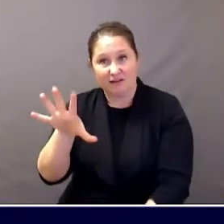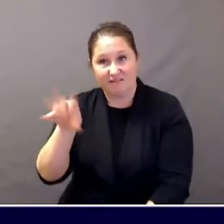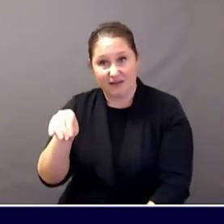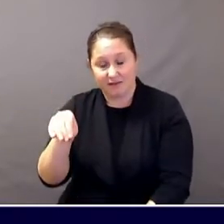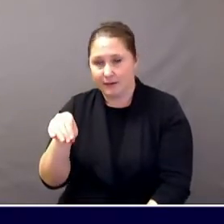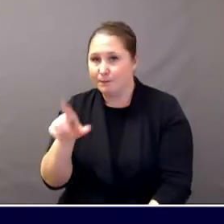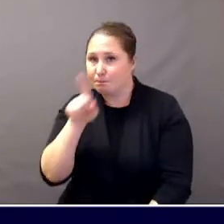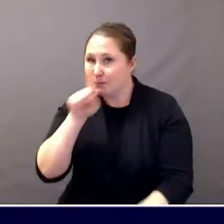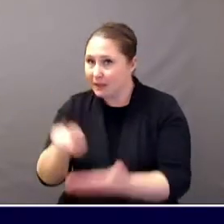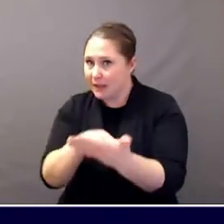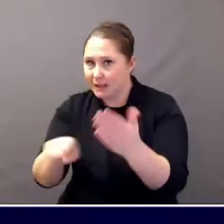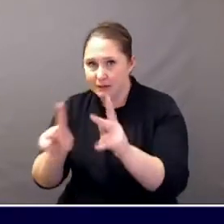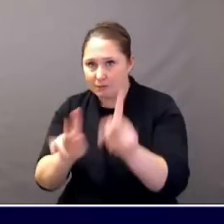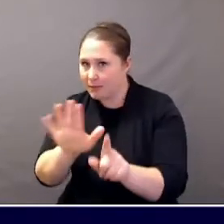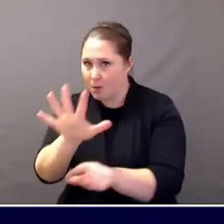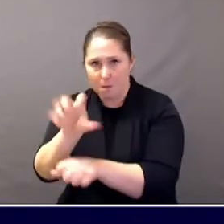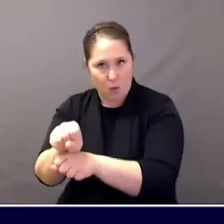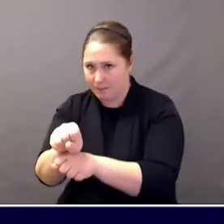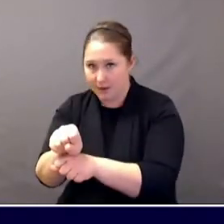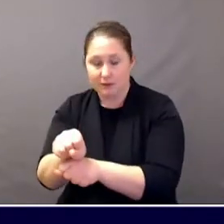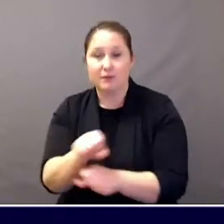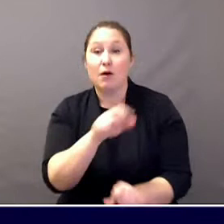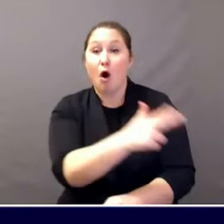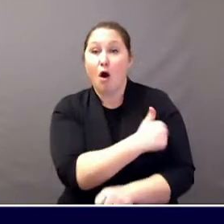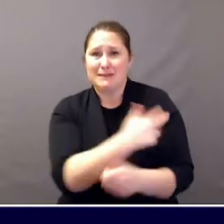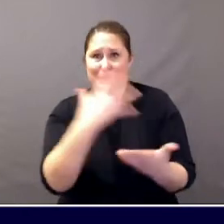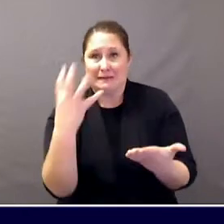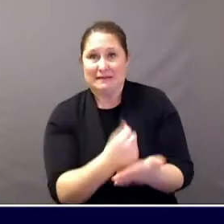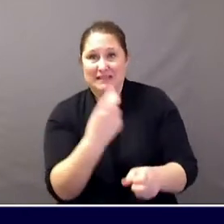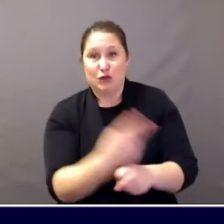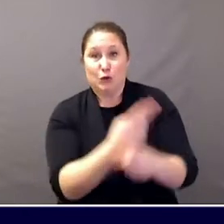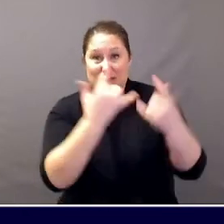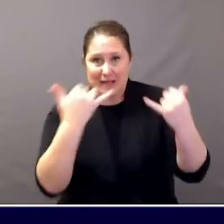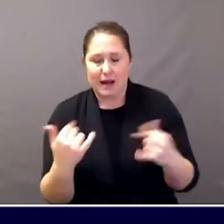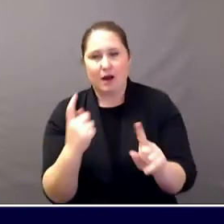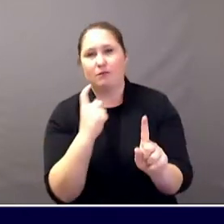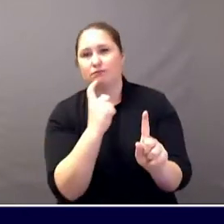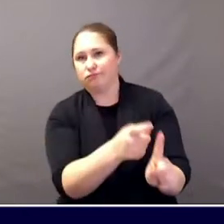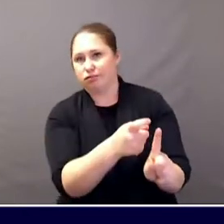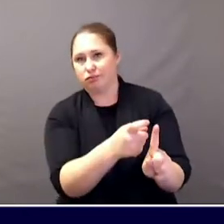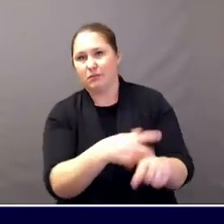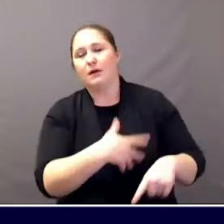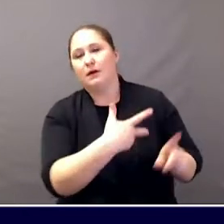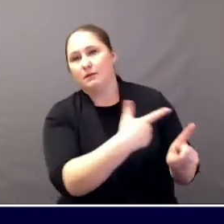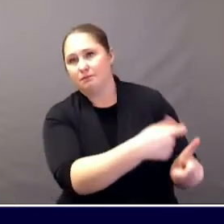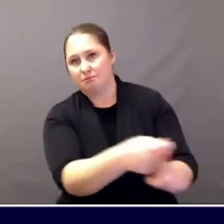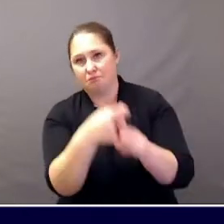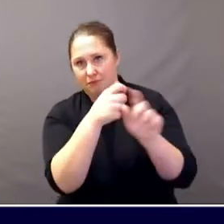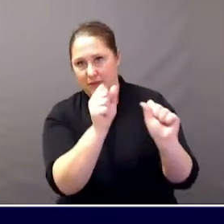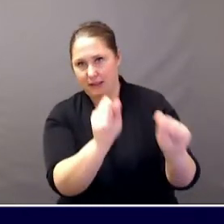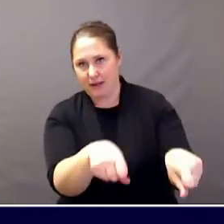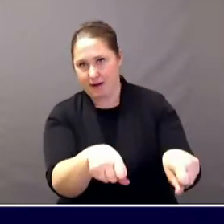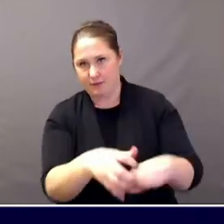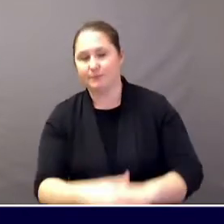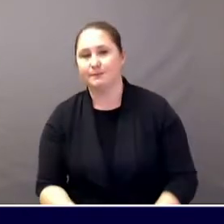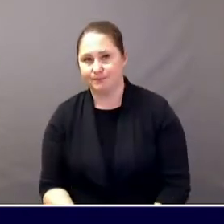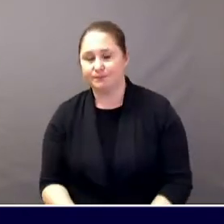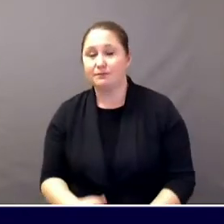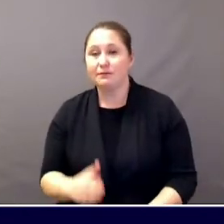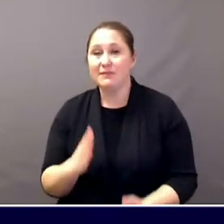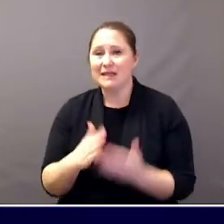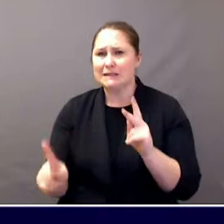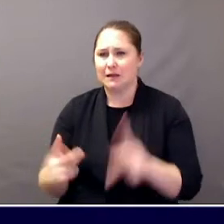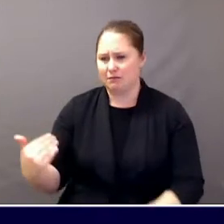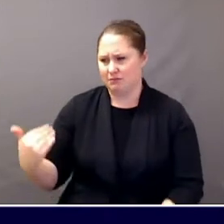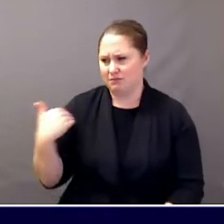that could use it right now this week. We've received some questions about whether that decision could have contributed to any delays, and I